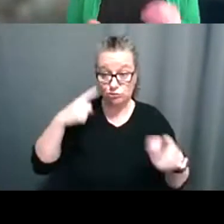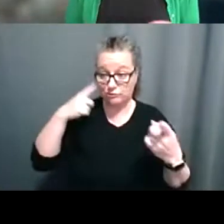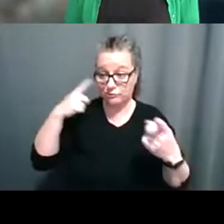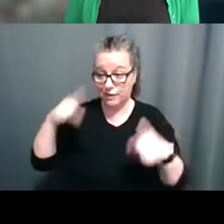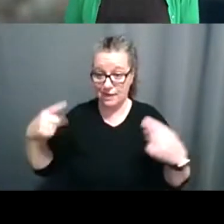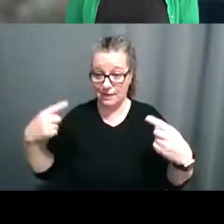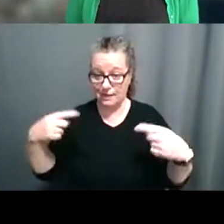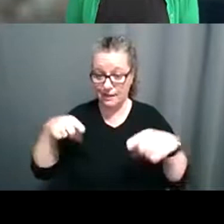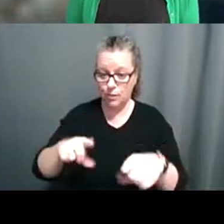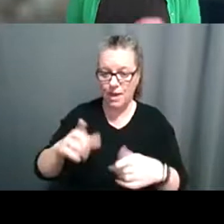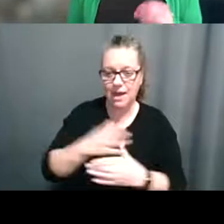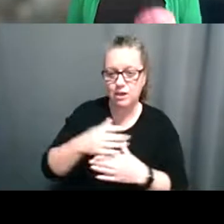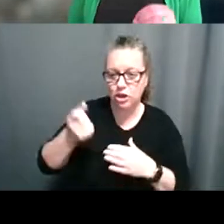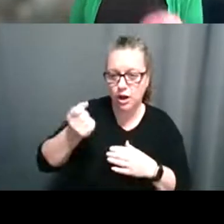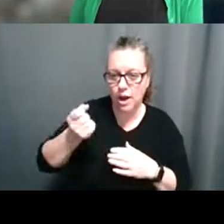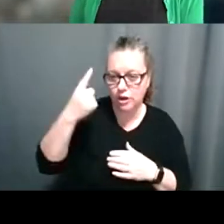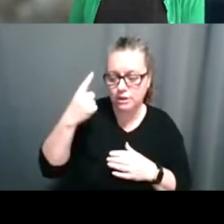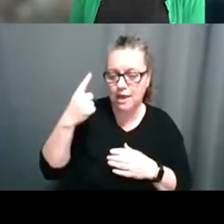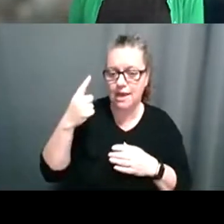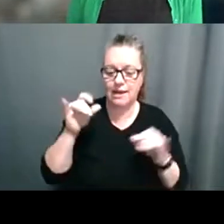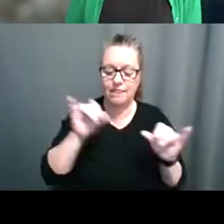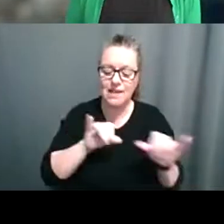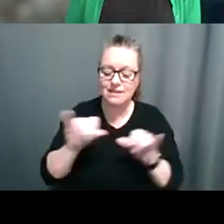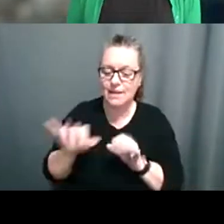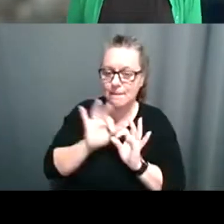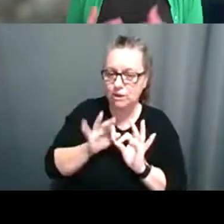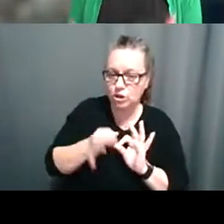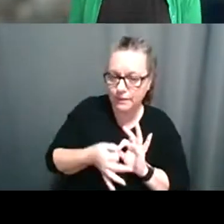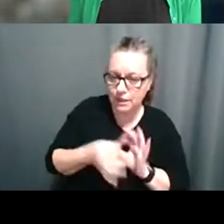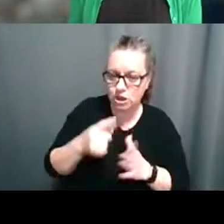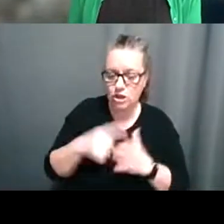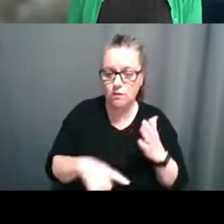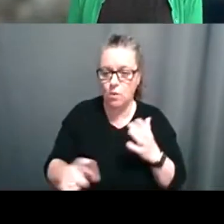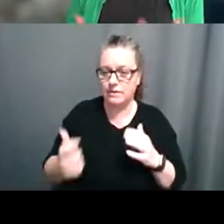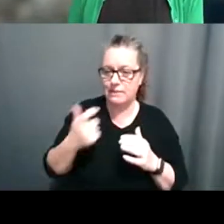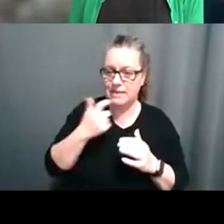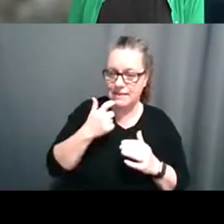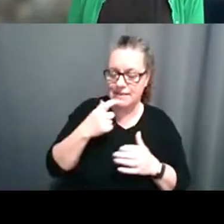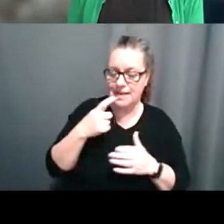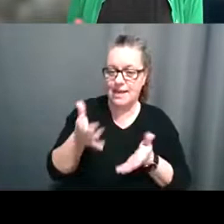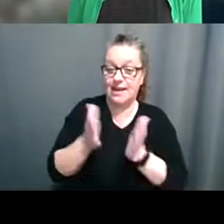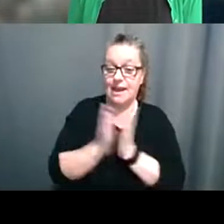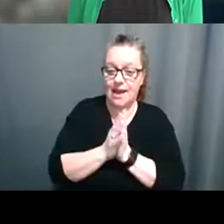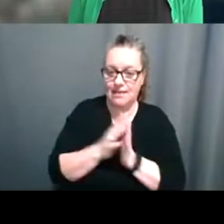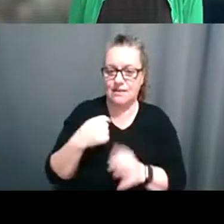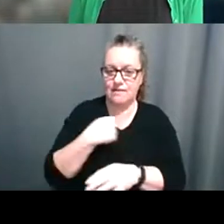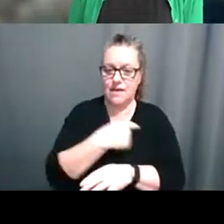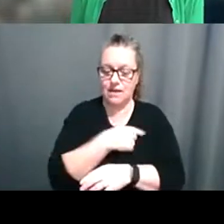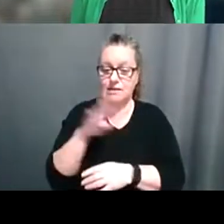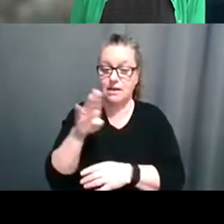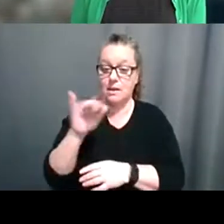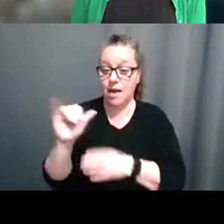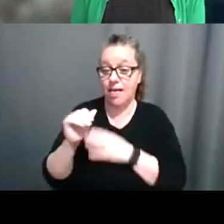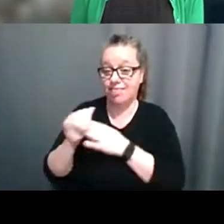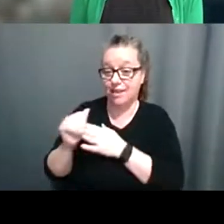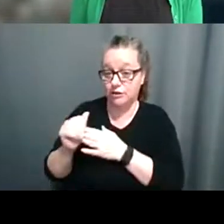shared understanding, the same interpretation of what was being said and asked of us by leadership and our